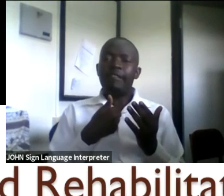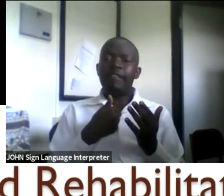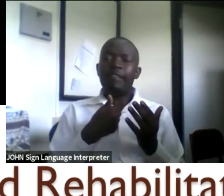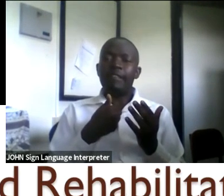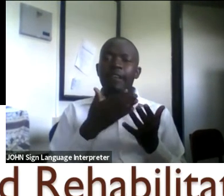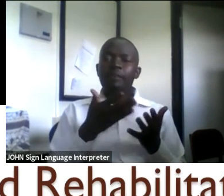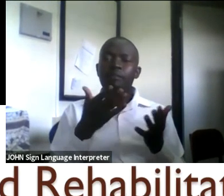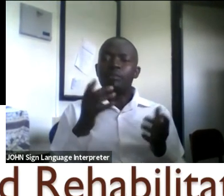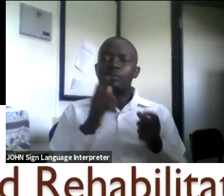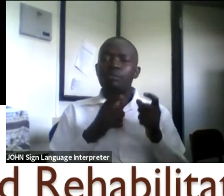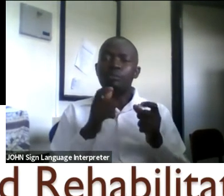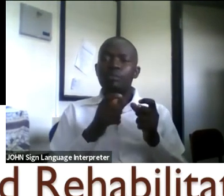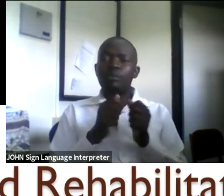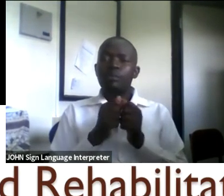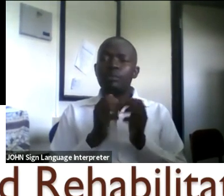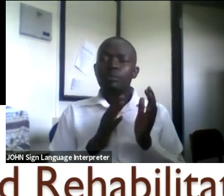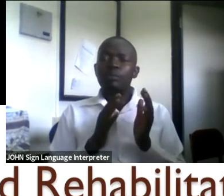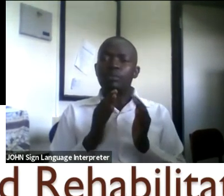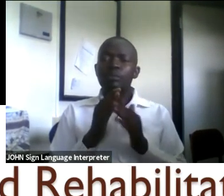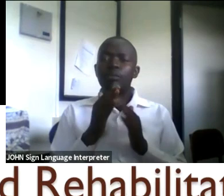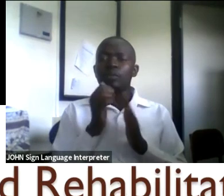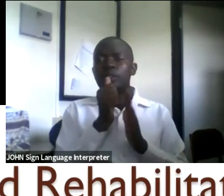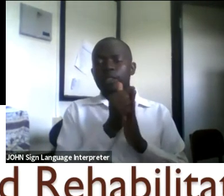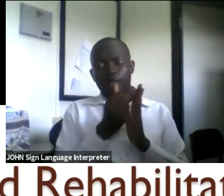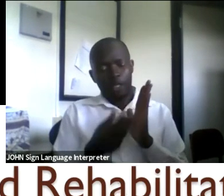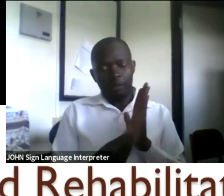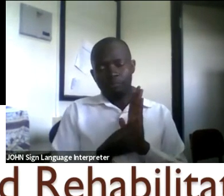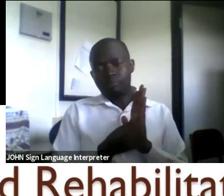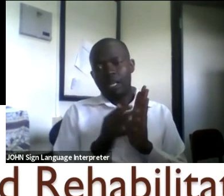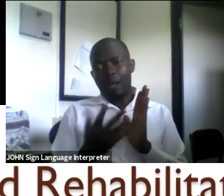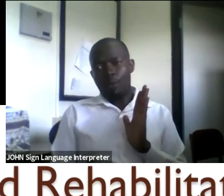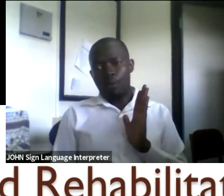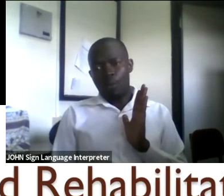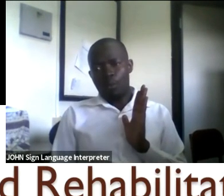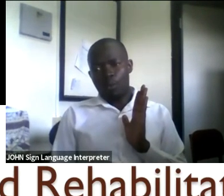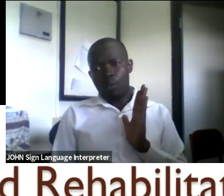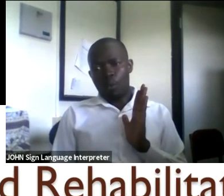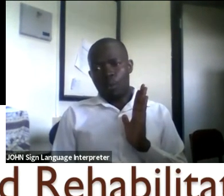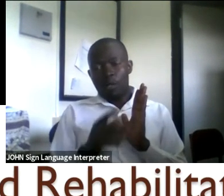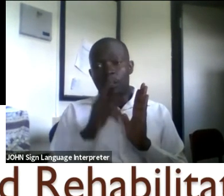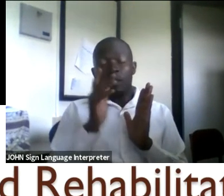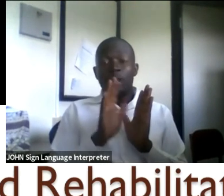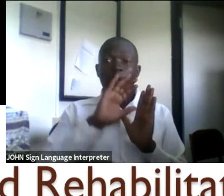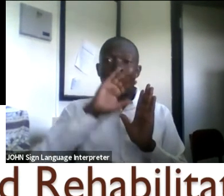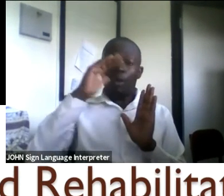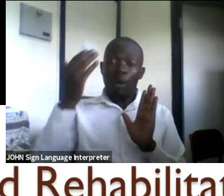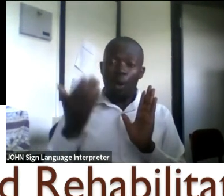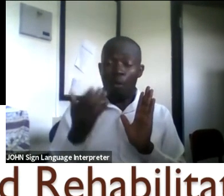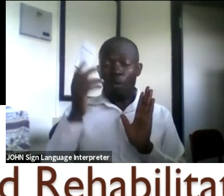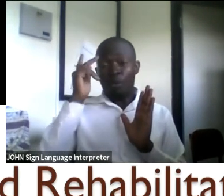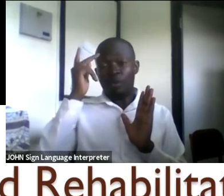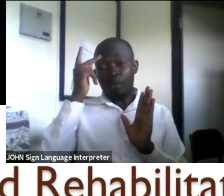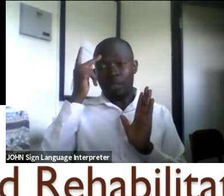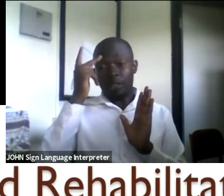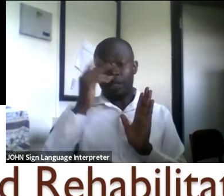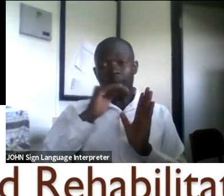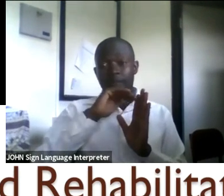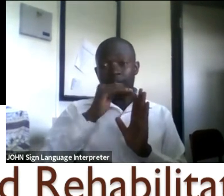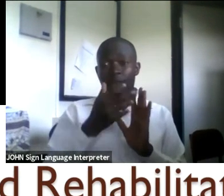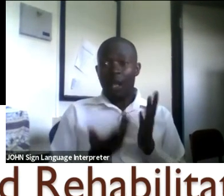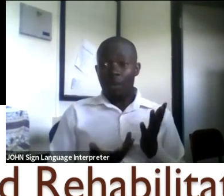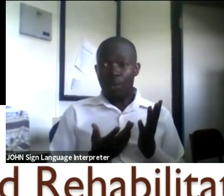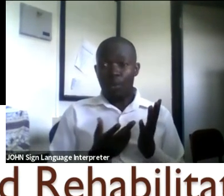is on the agenda of the global policy makers, certainly CBR is one way. CBR is